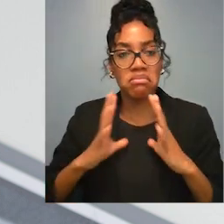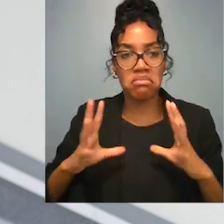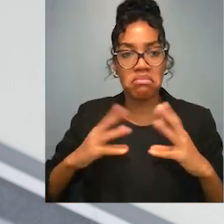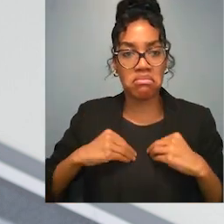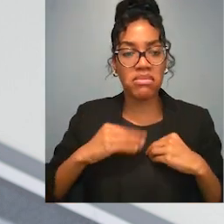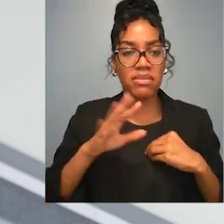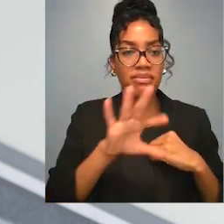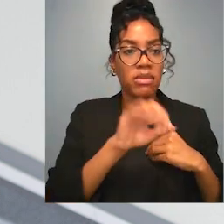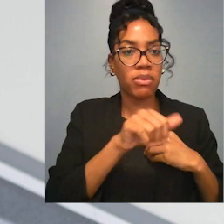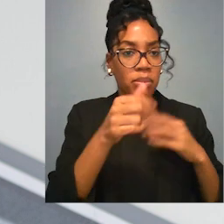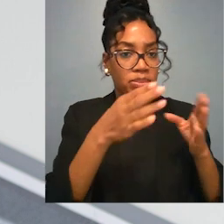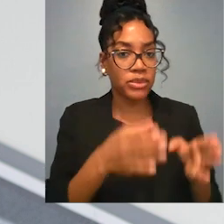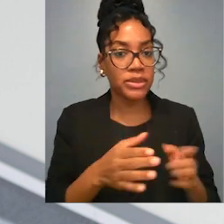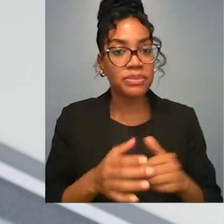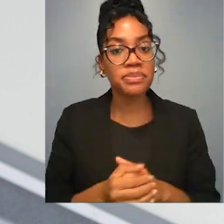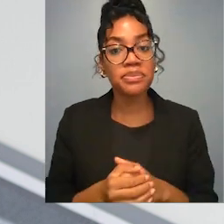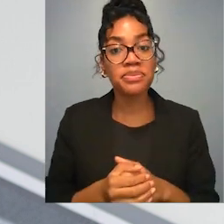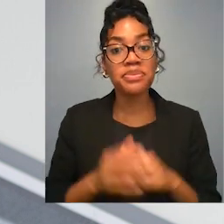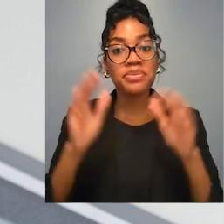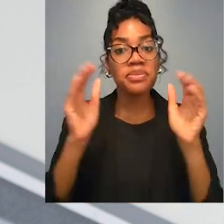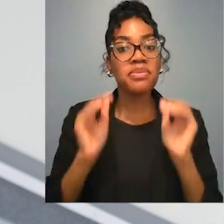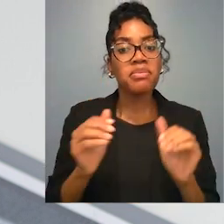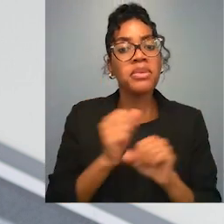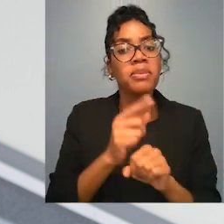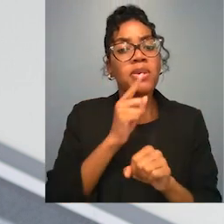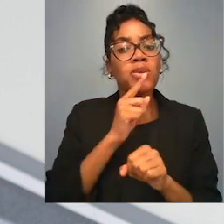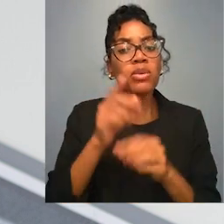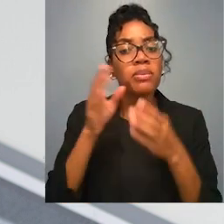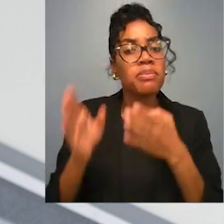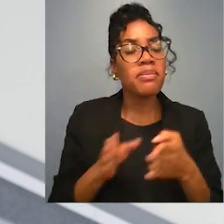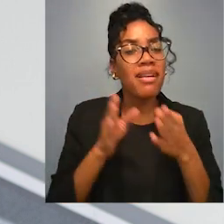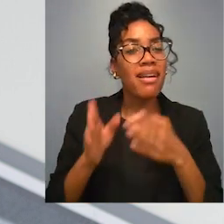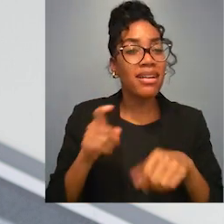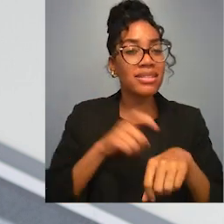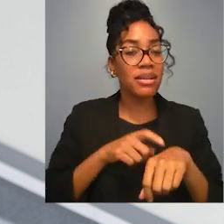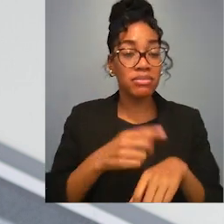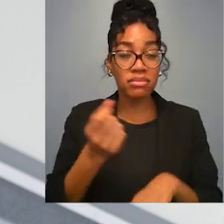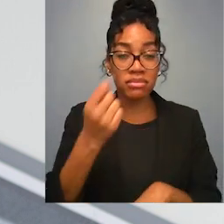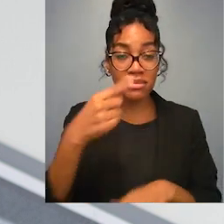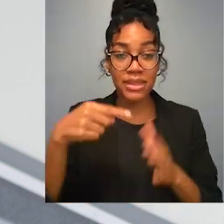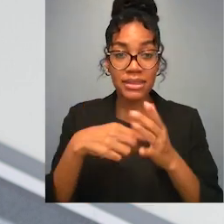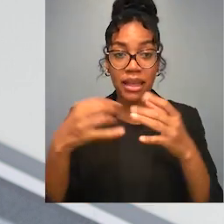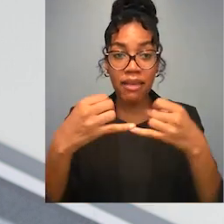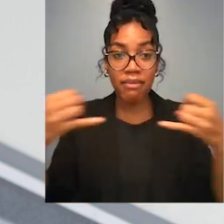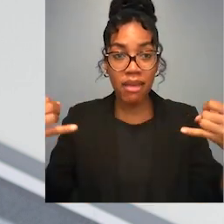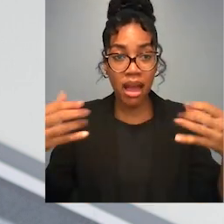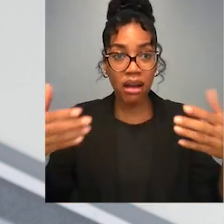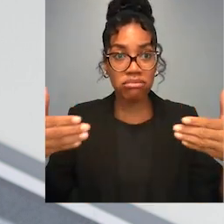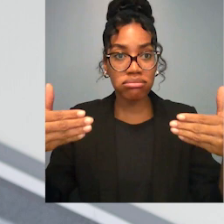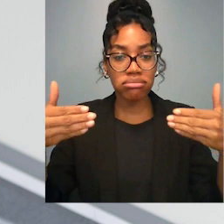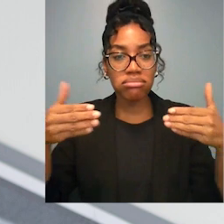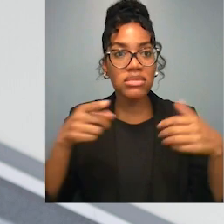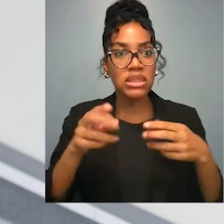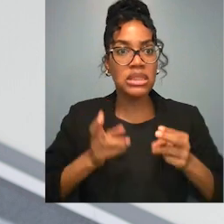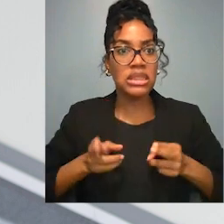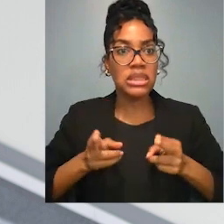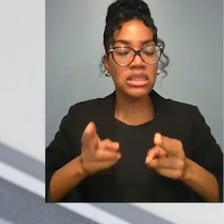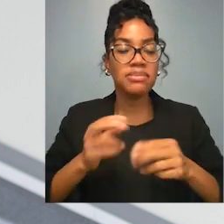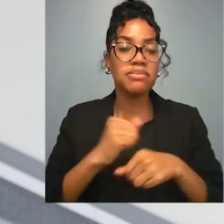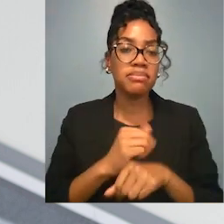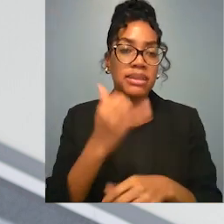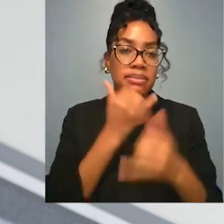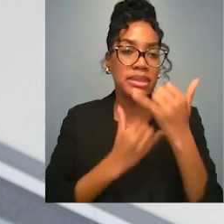take time, and you don't want to be rushing at the end and then likely make more mistakes.